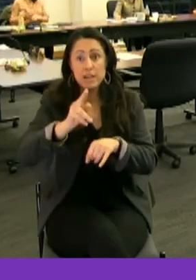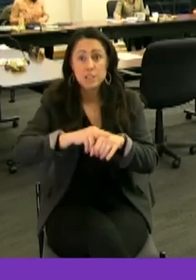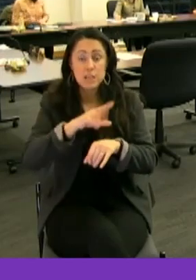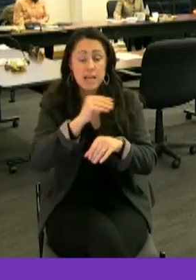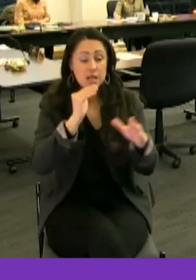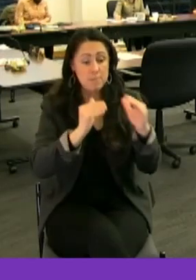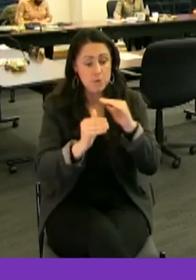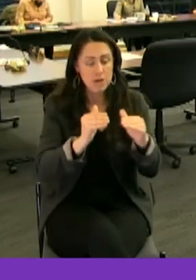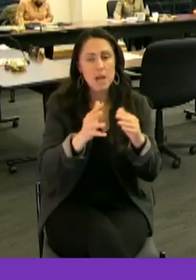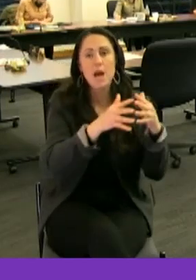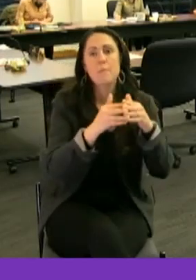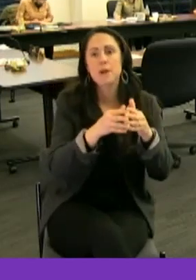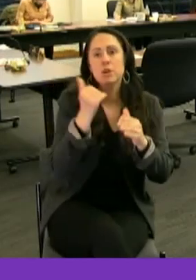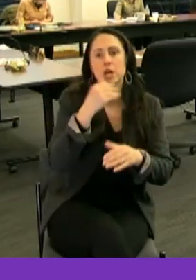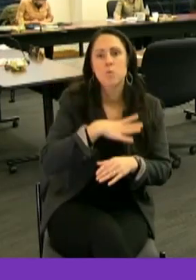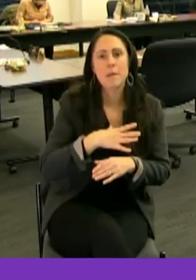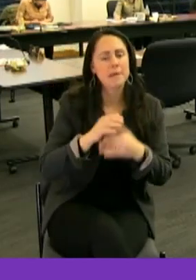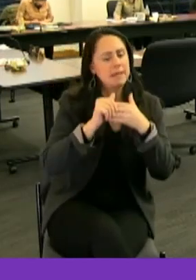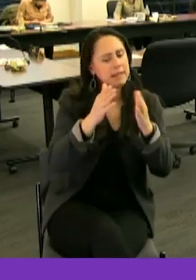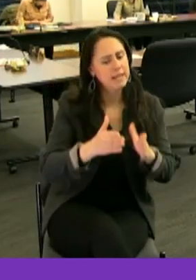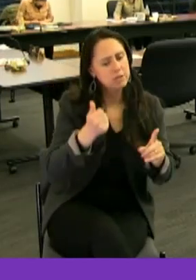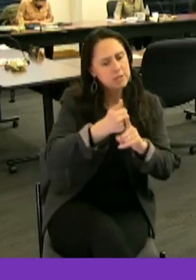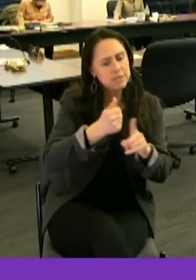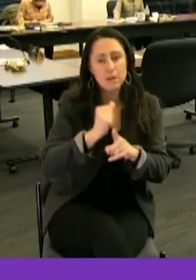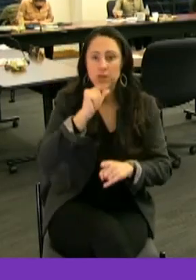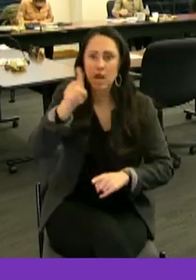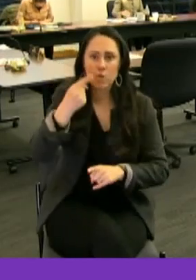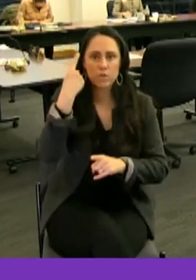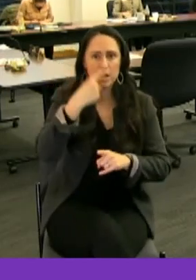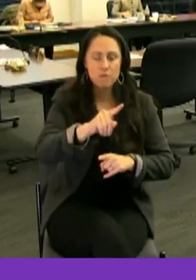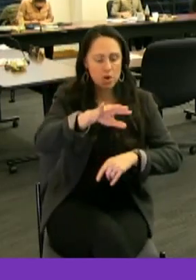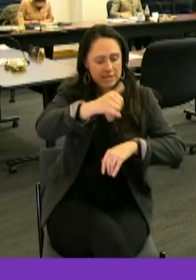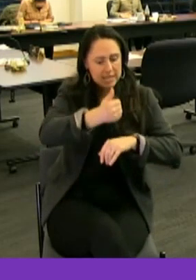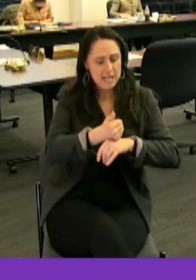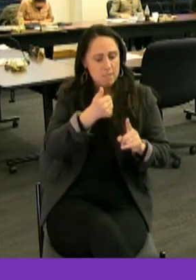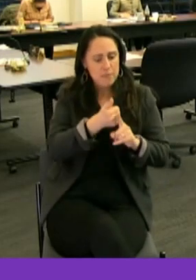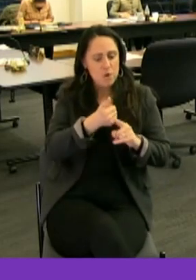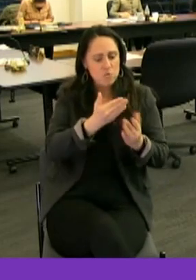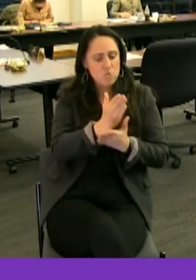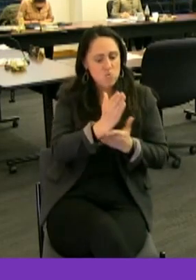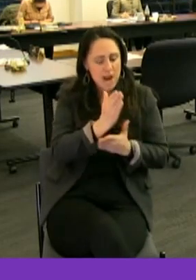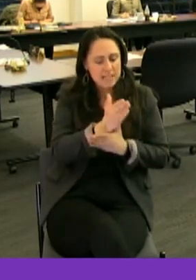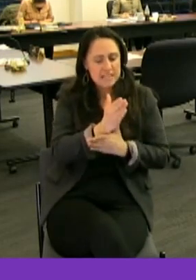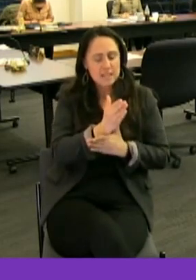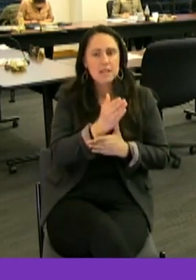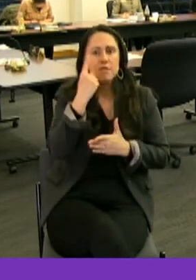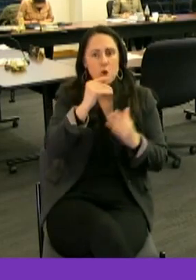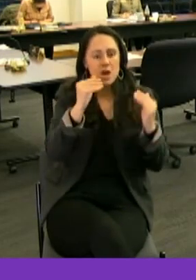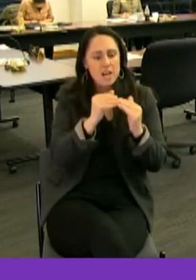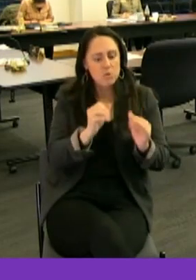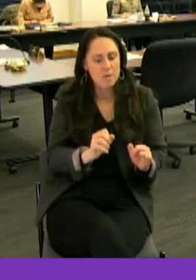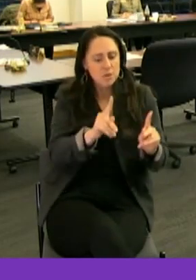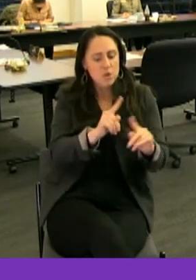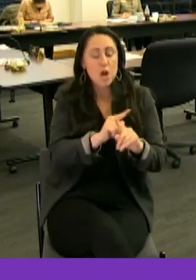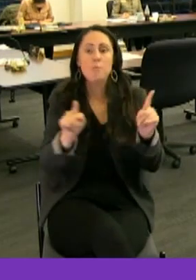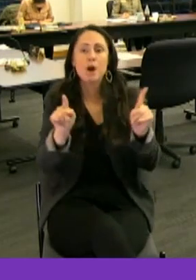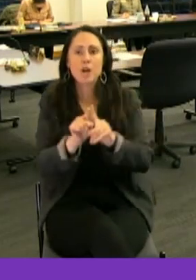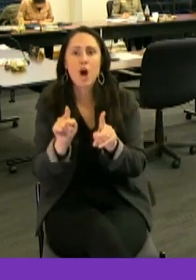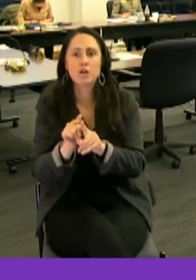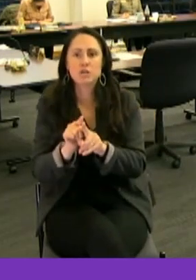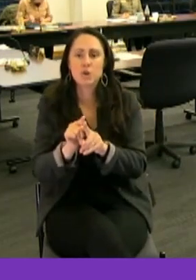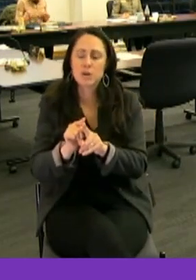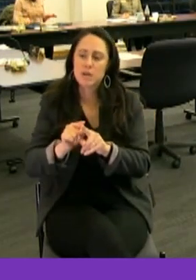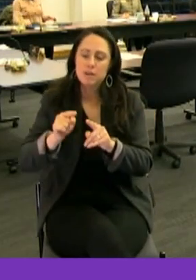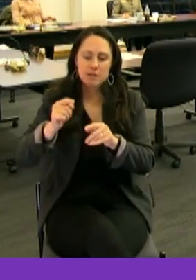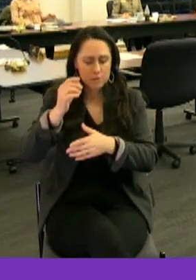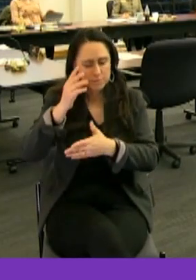And whereas American women have been leaders, not only in securing their own rights of suffrage and equal opportunity, but also in the